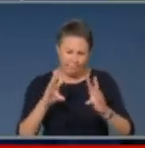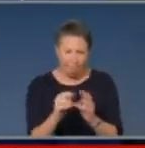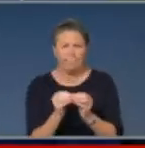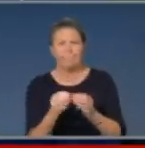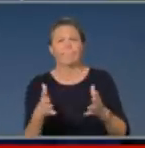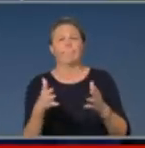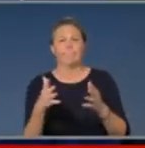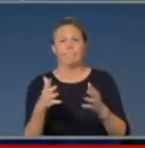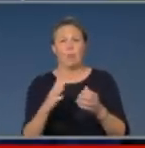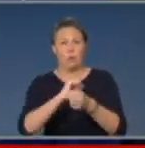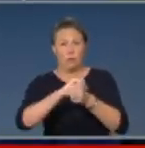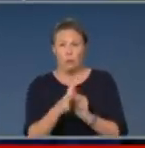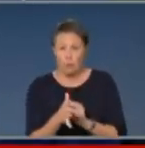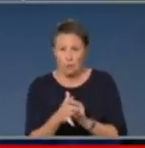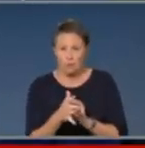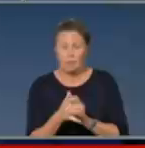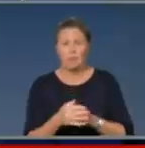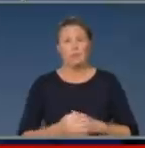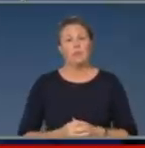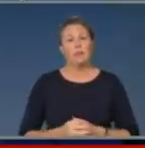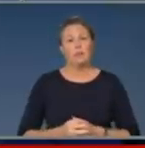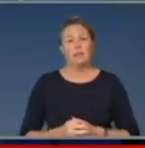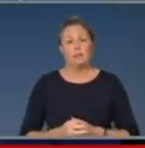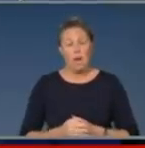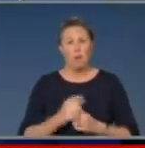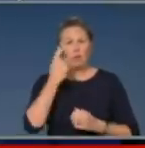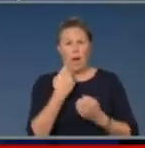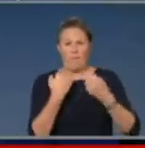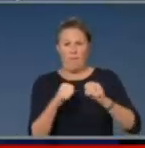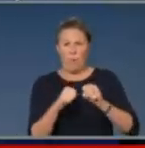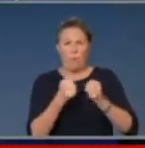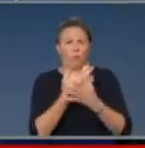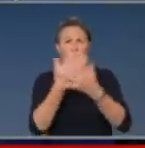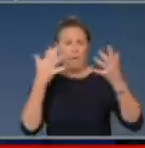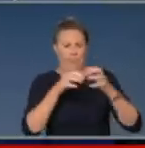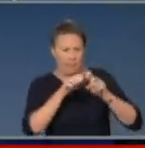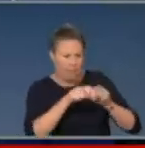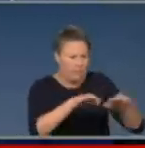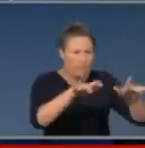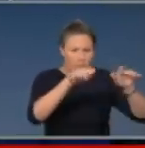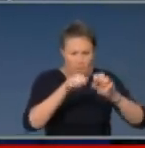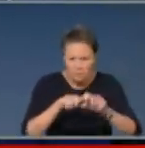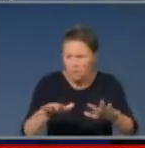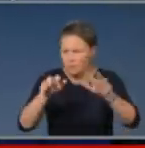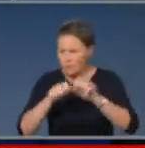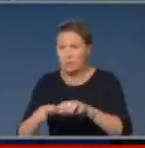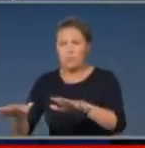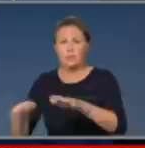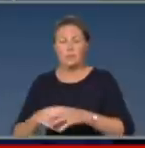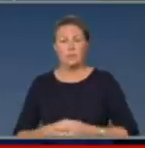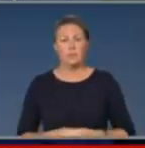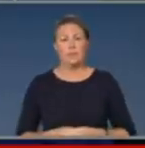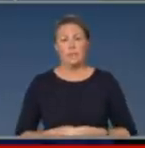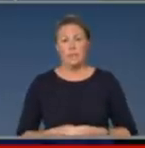future. And the rapid response to individual outbreaks. We should be aware as a community right